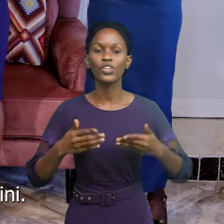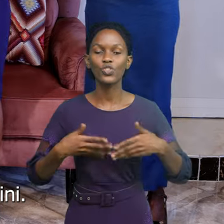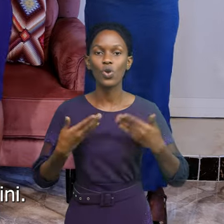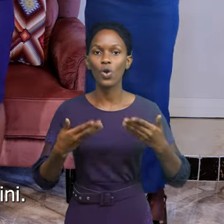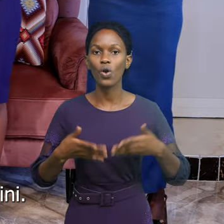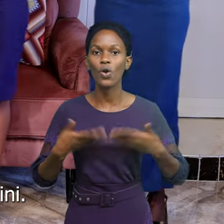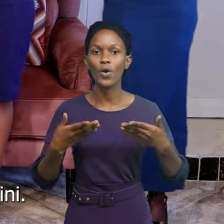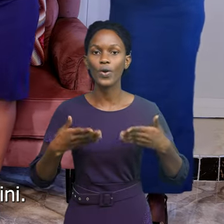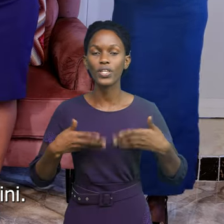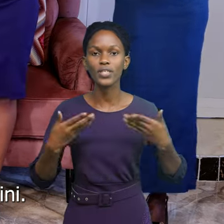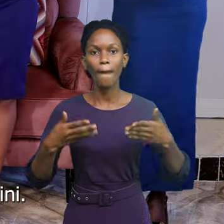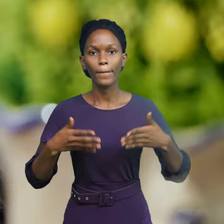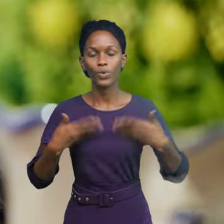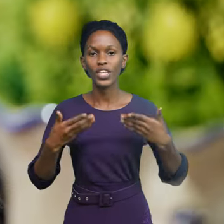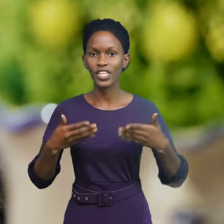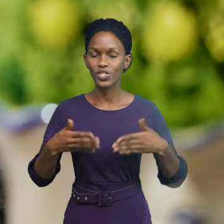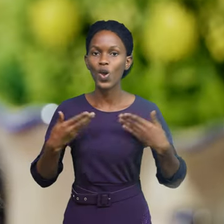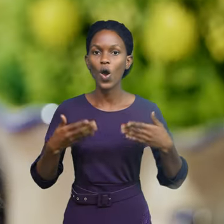say rejoice,